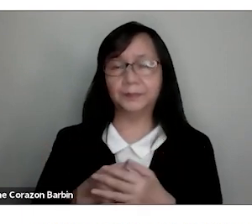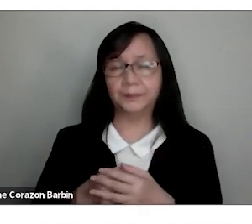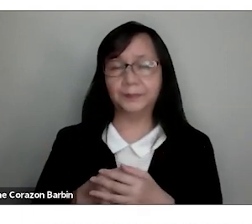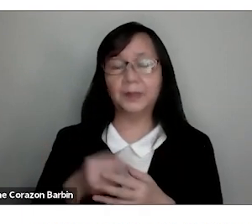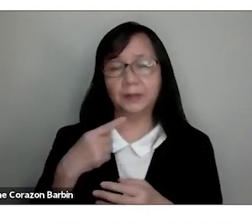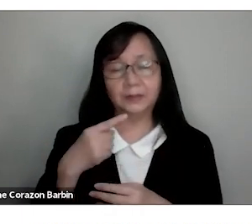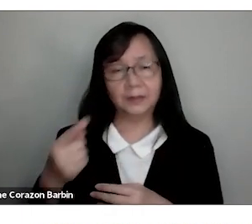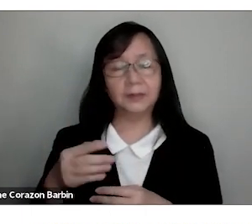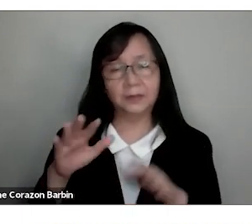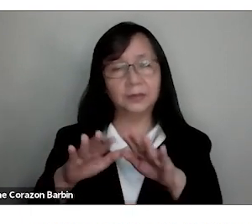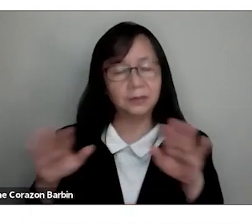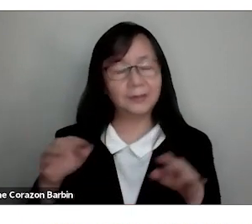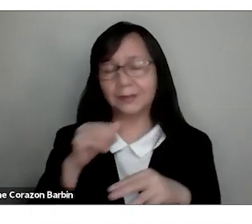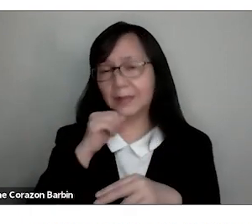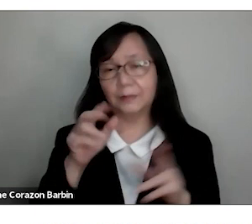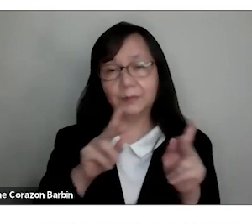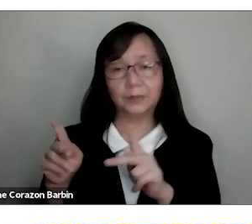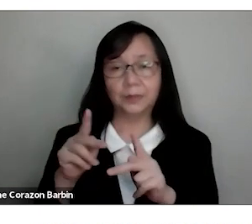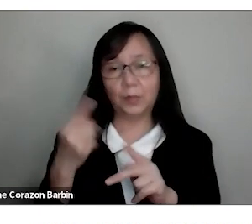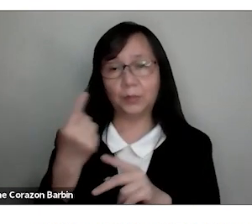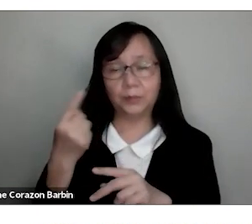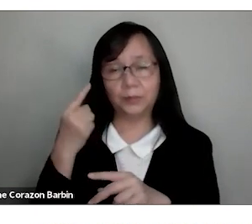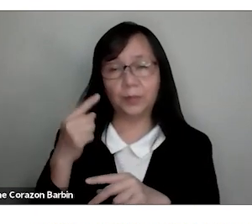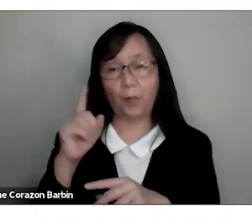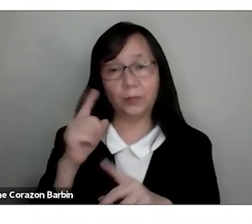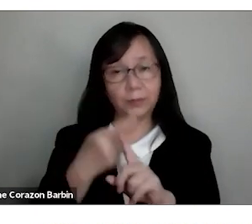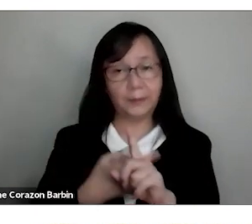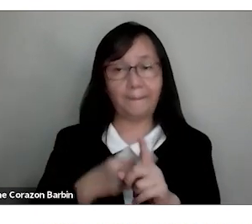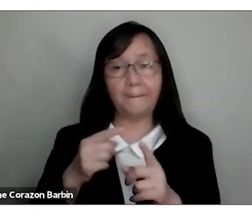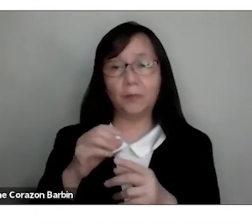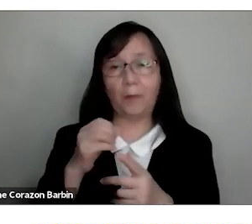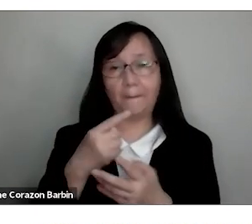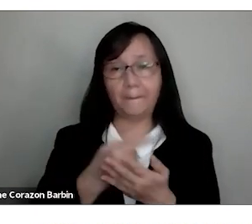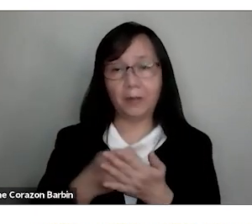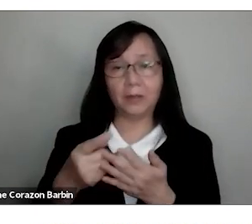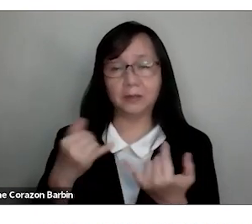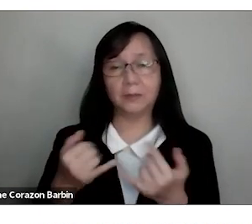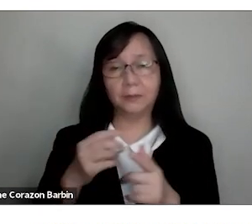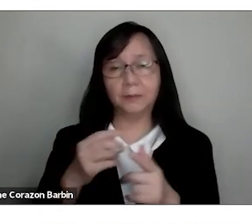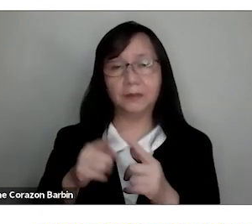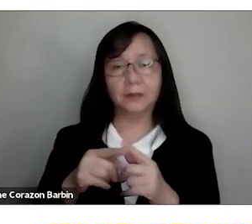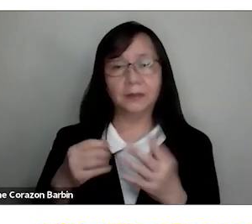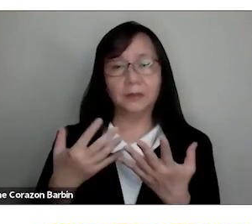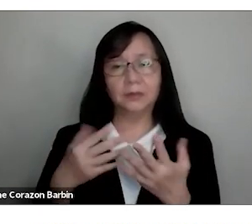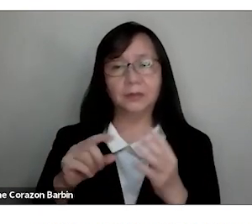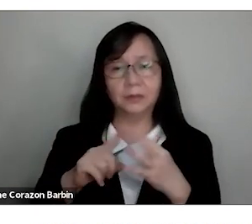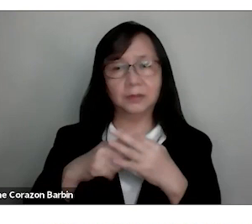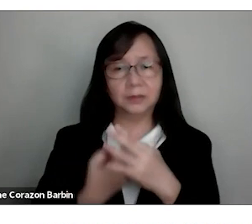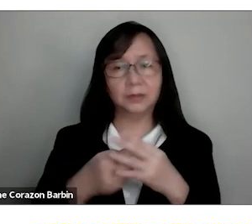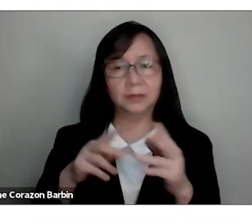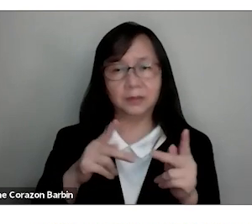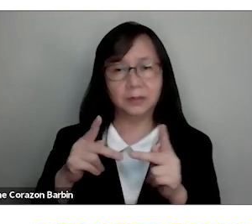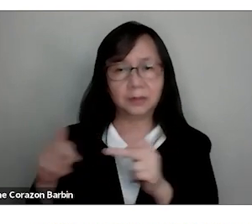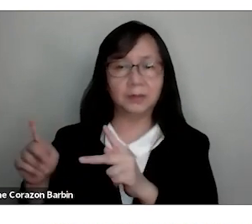we can say that the children are not prepared just for a week or a month, but way back in 2016, that started their